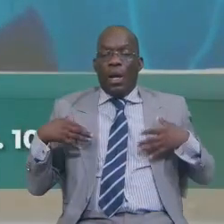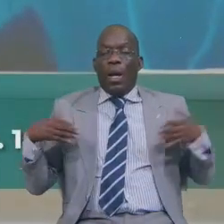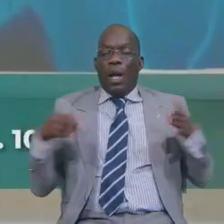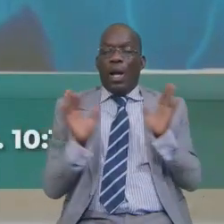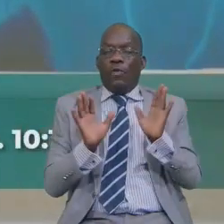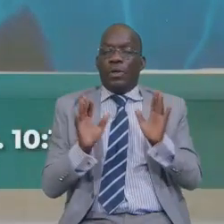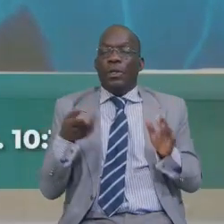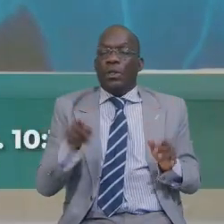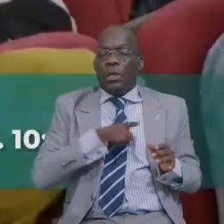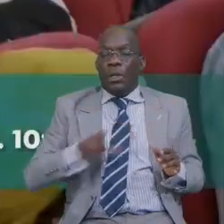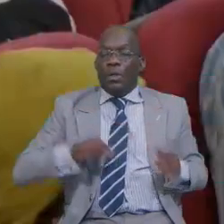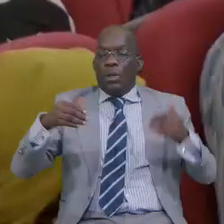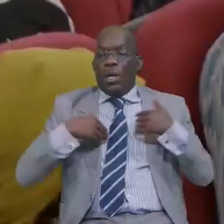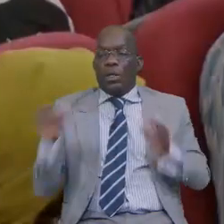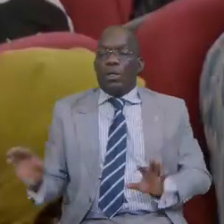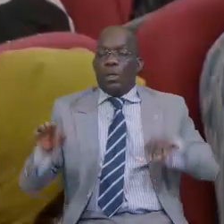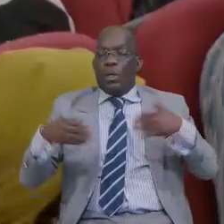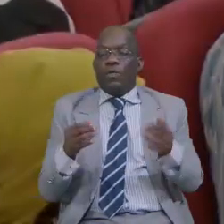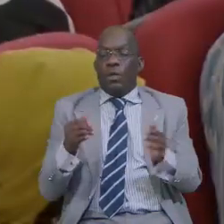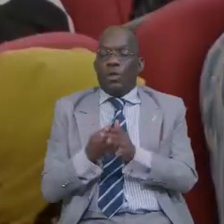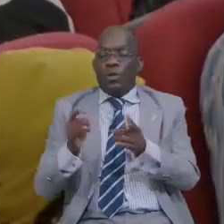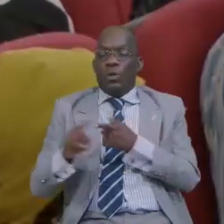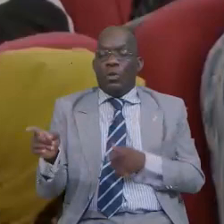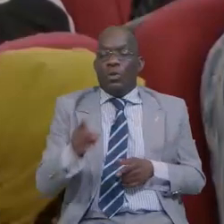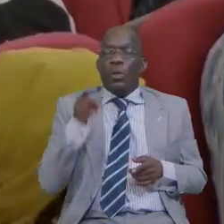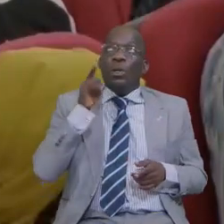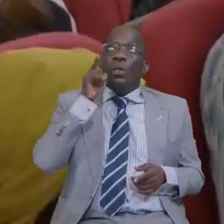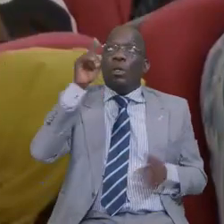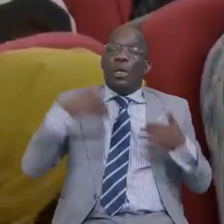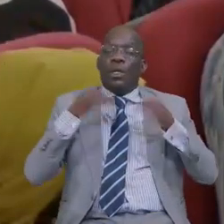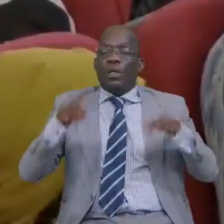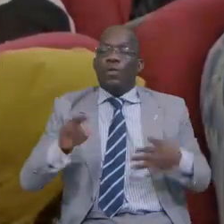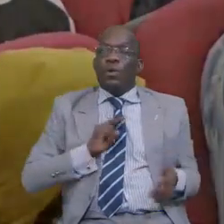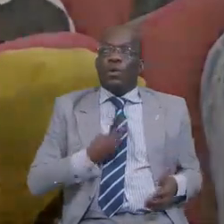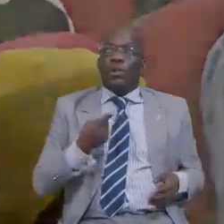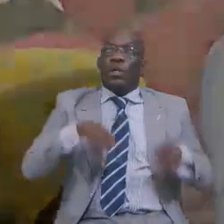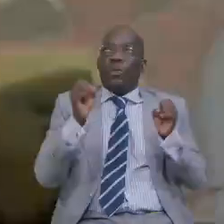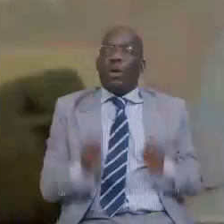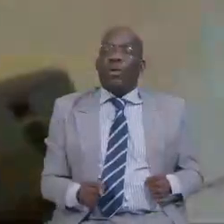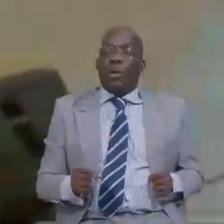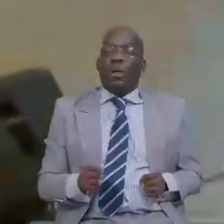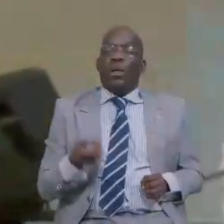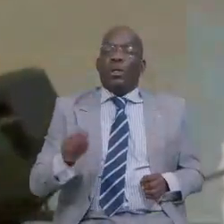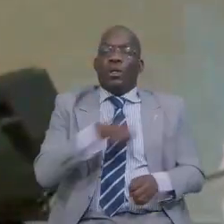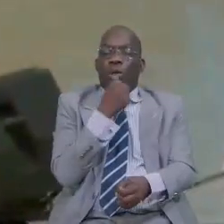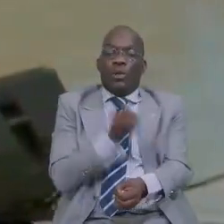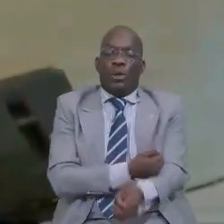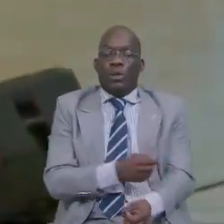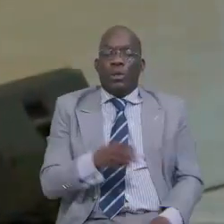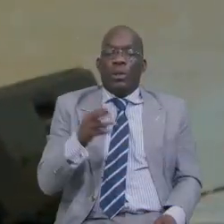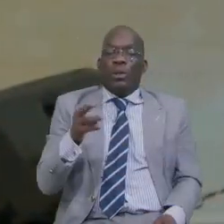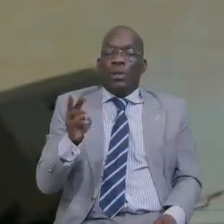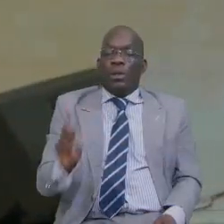it into your hand. He has given us the power. He has given us the authority. Matthew chapter 10, reading from